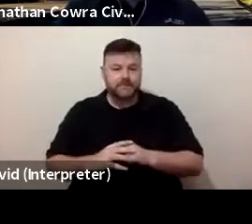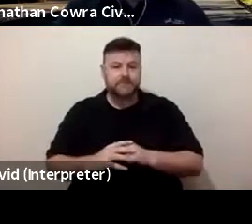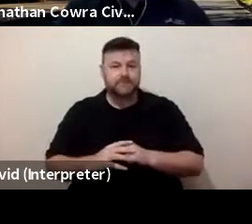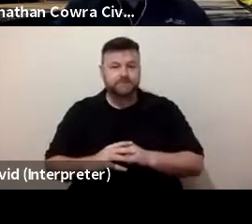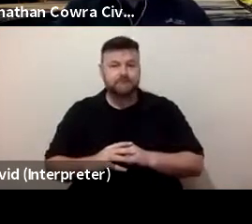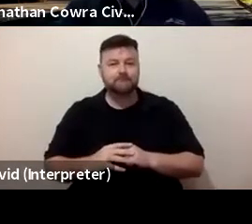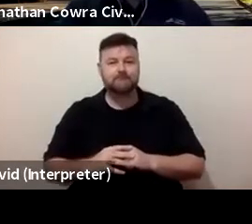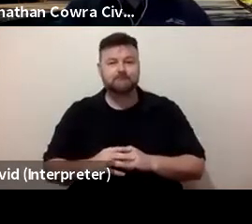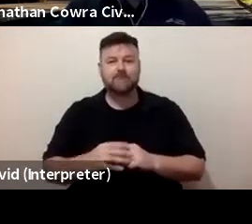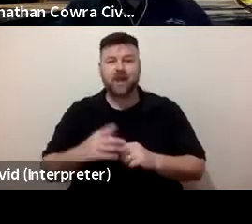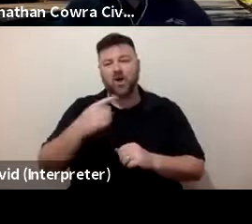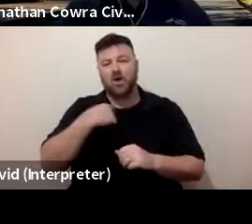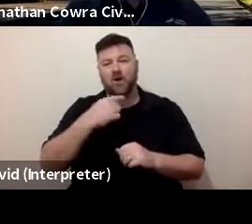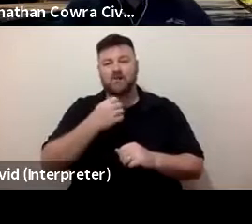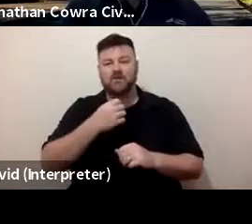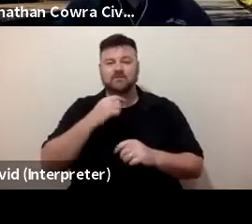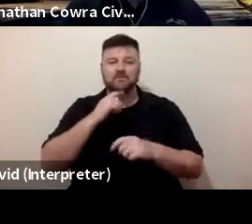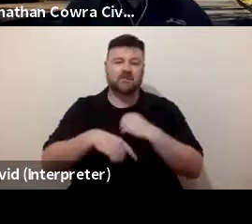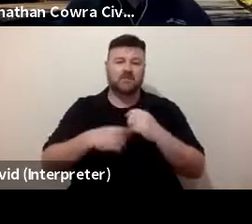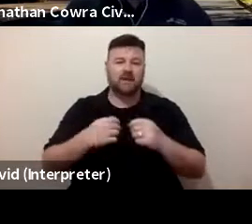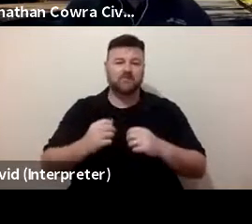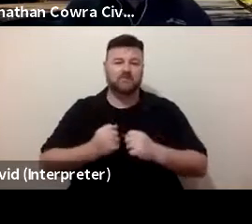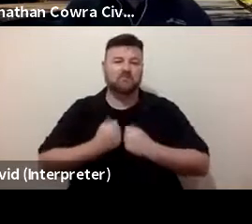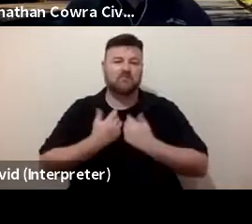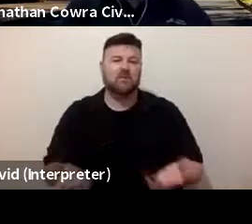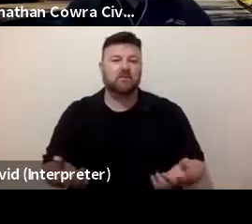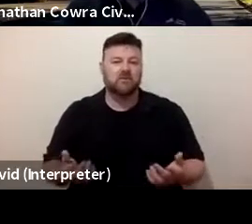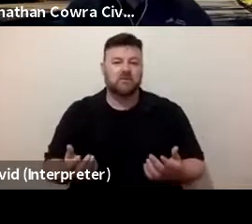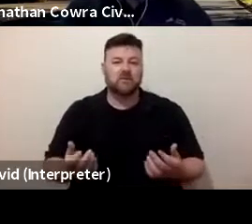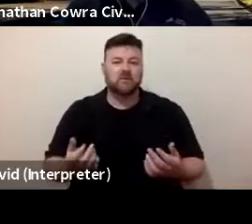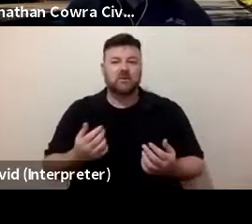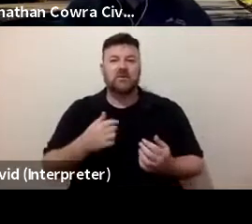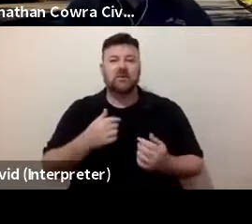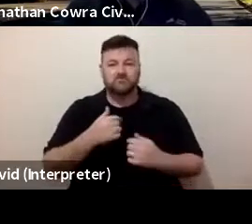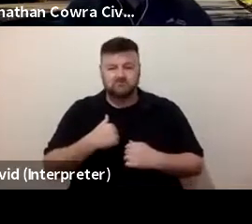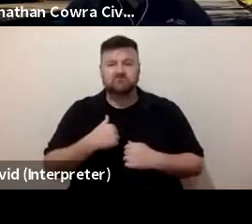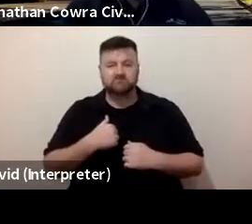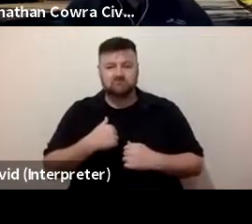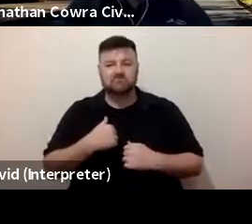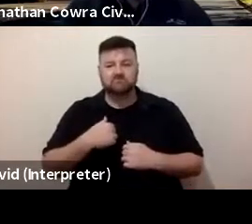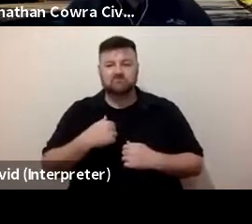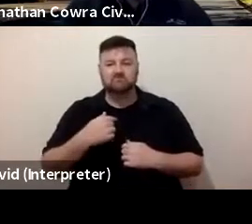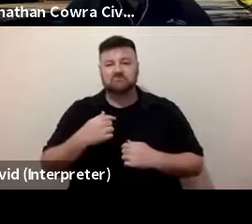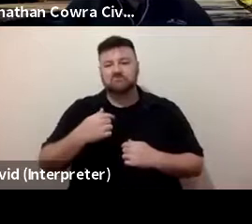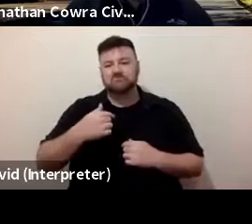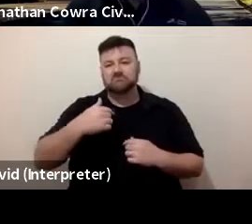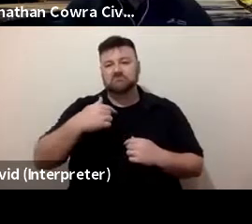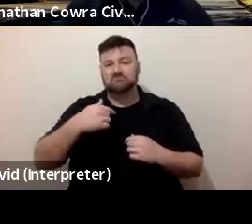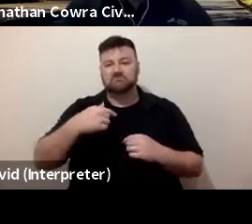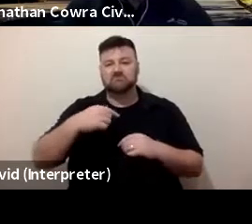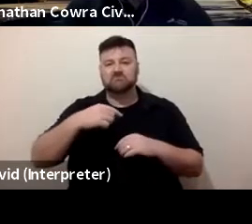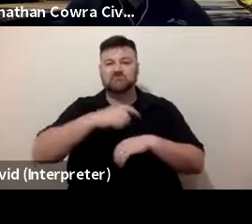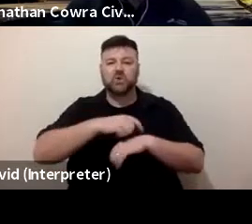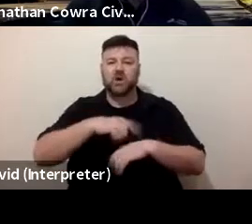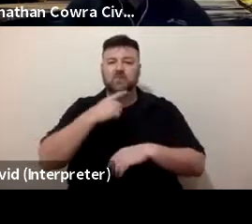of like I burn out a bit, and I've spent a good few days in the last few months just I think staring at a